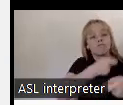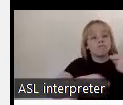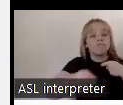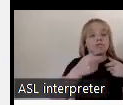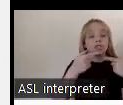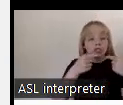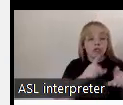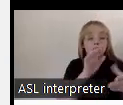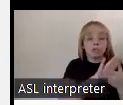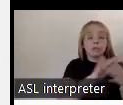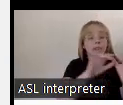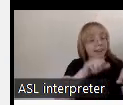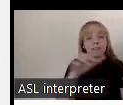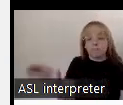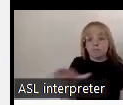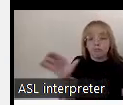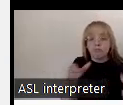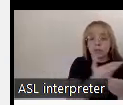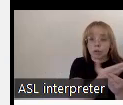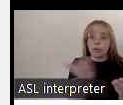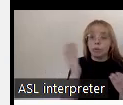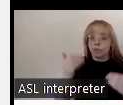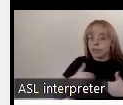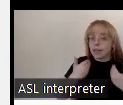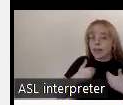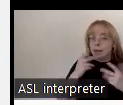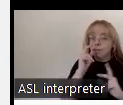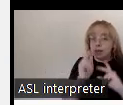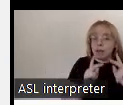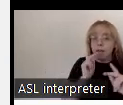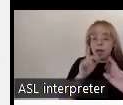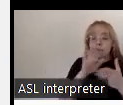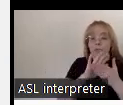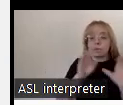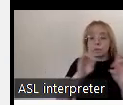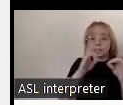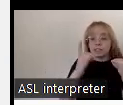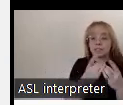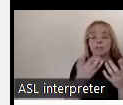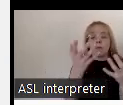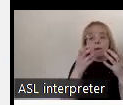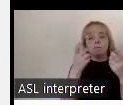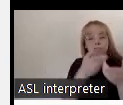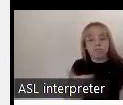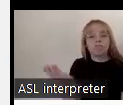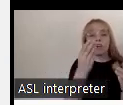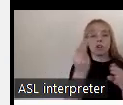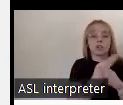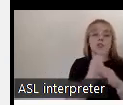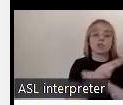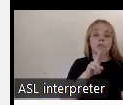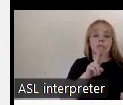we encourage young people and families and school districts to use the vault within